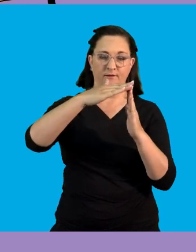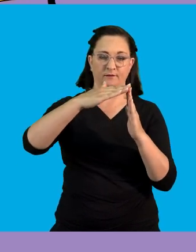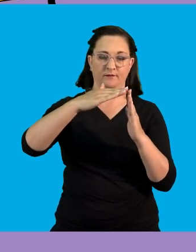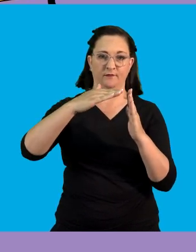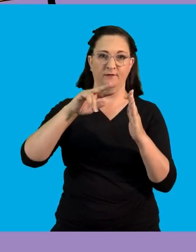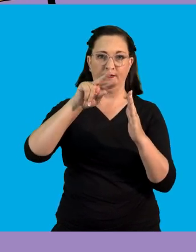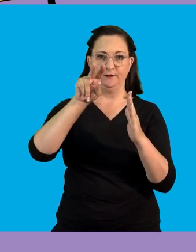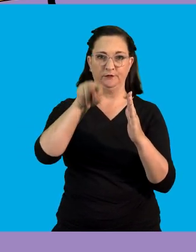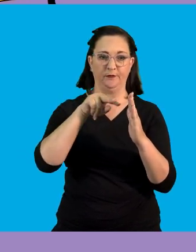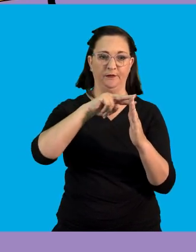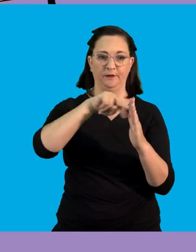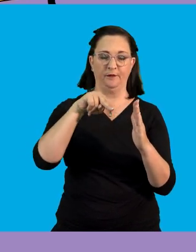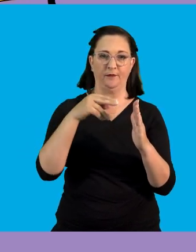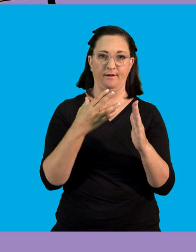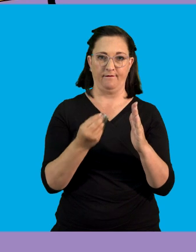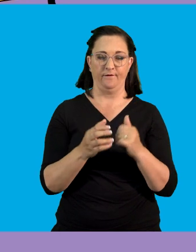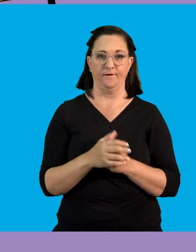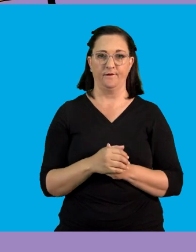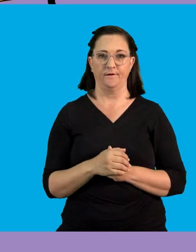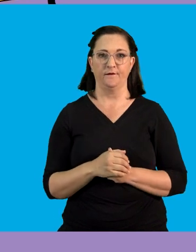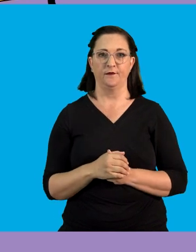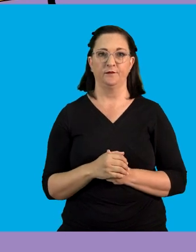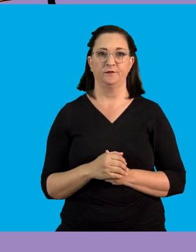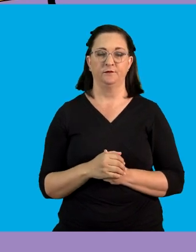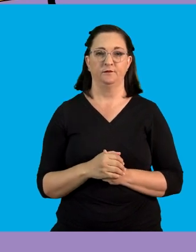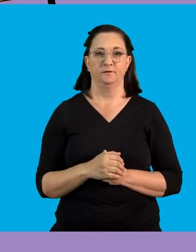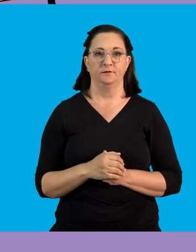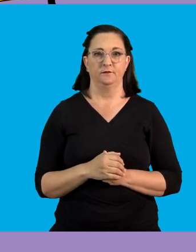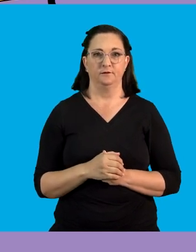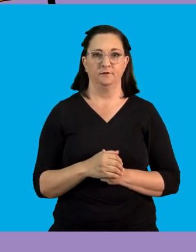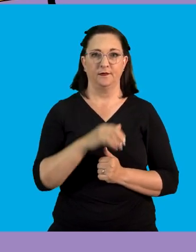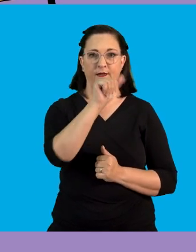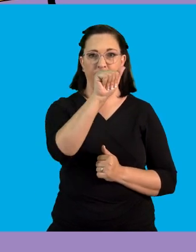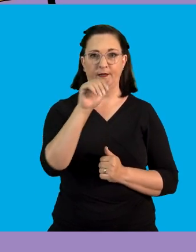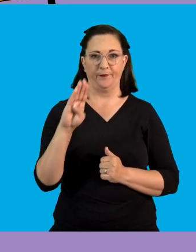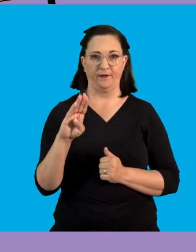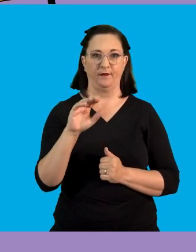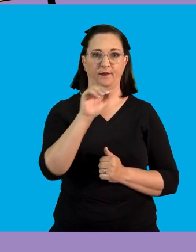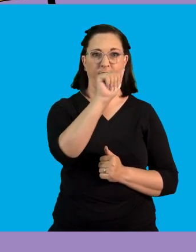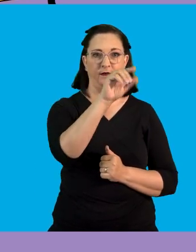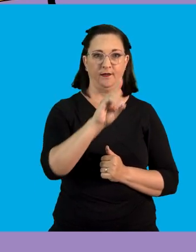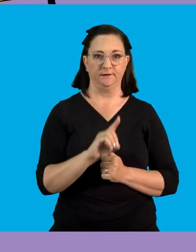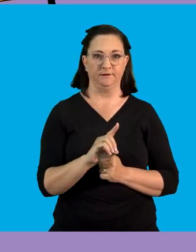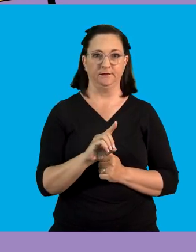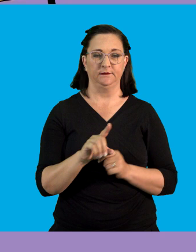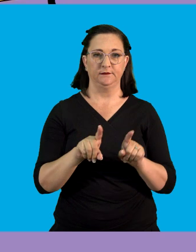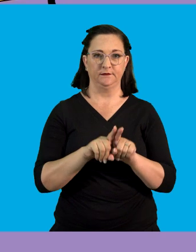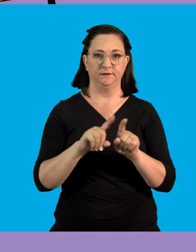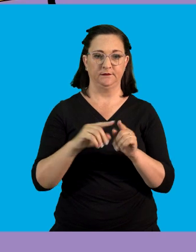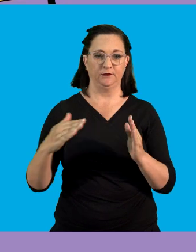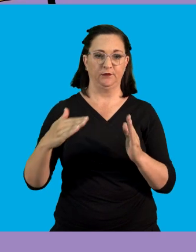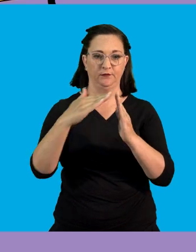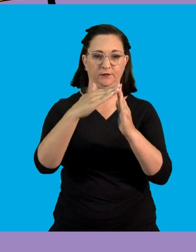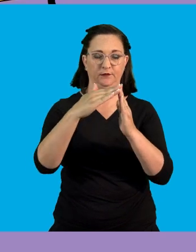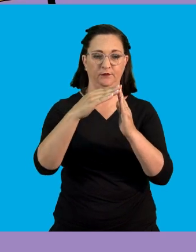have double marking on these line AB and line AD. So they